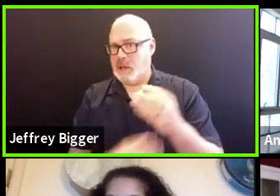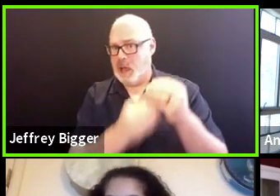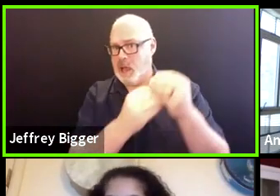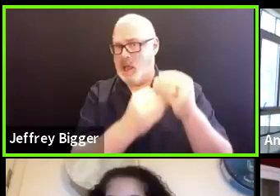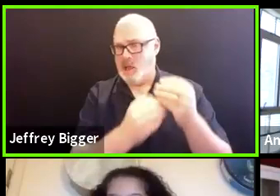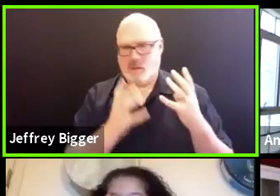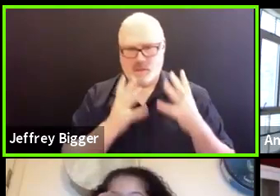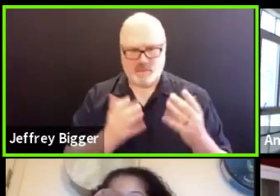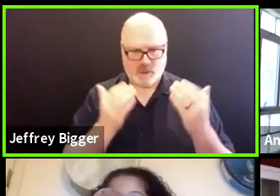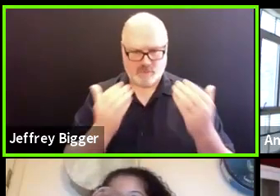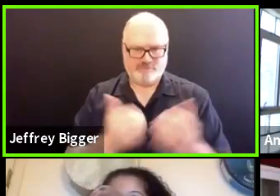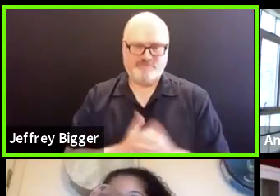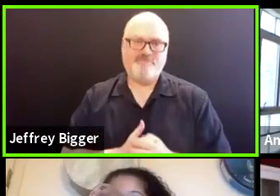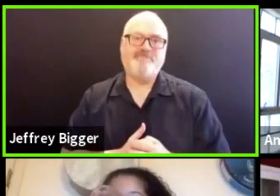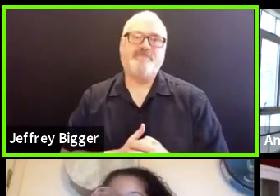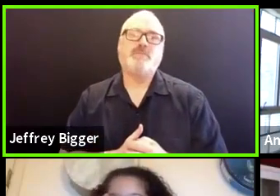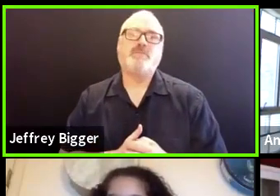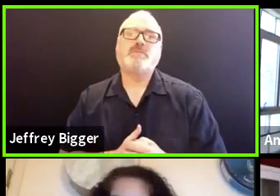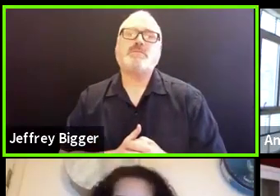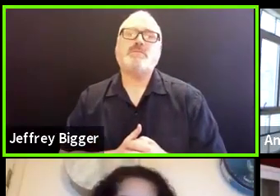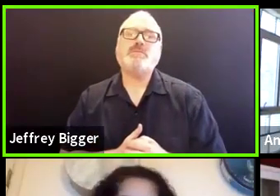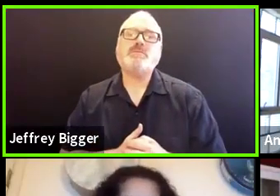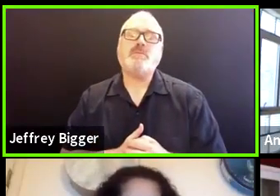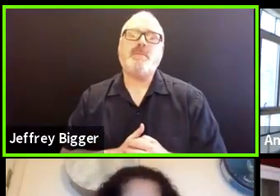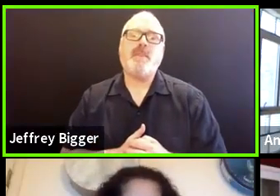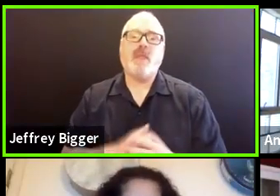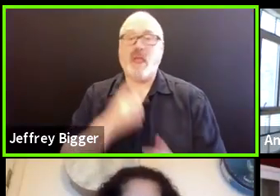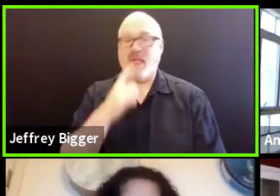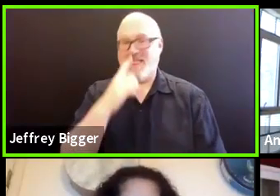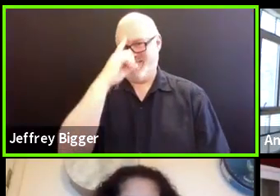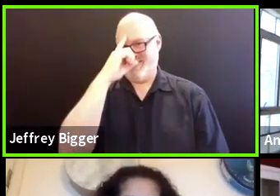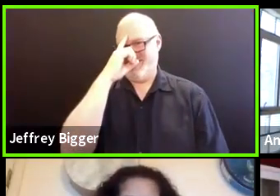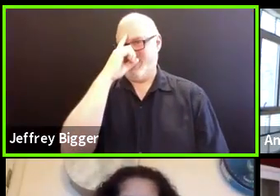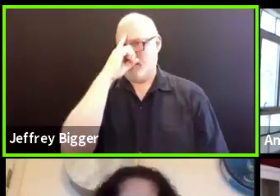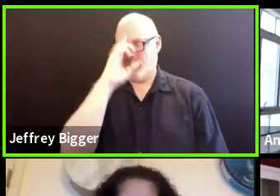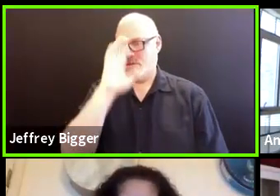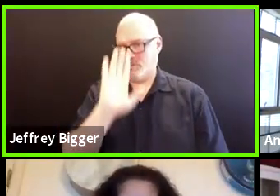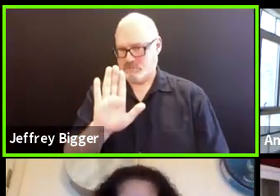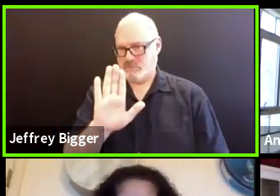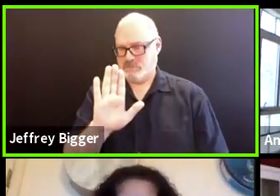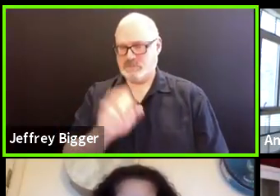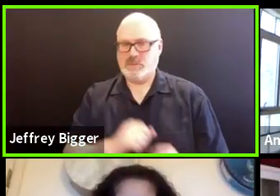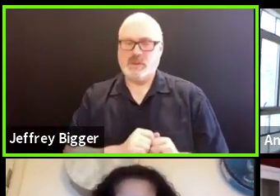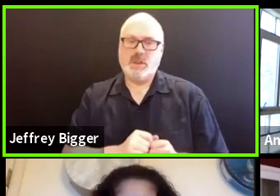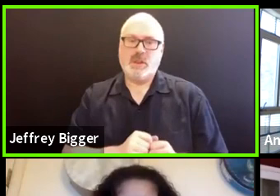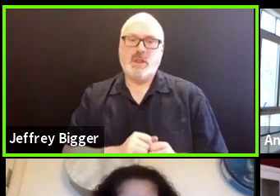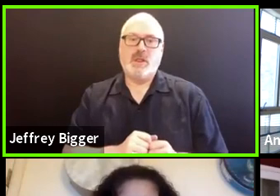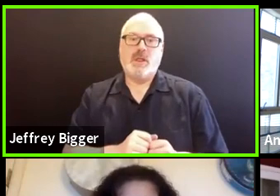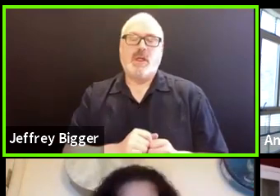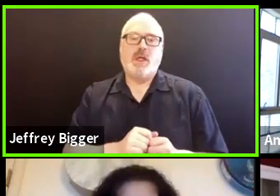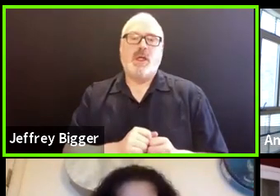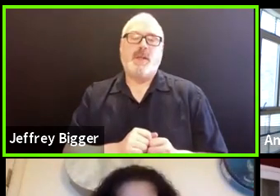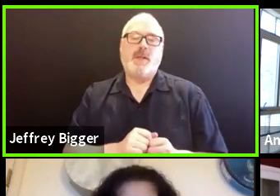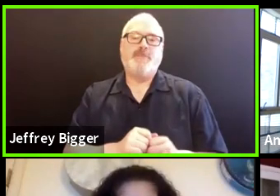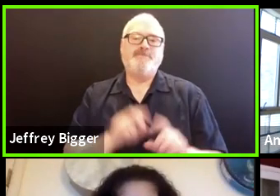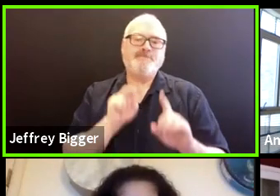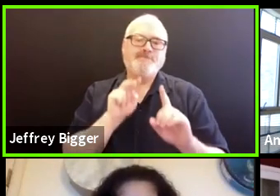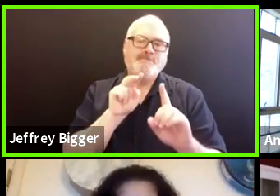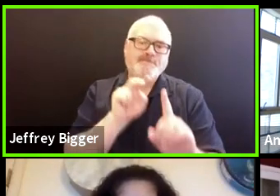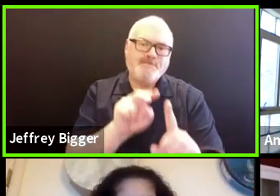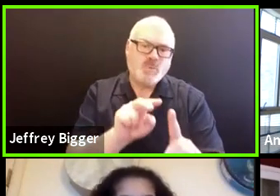fine with me. Go ahead. So I think Maya, we are tracking the kinds of point in